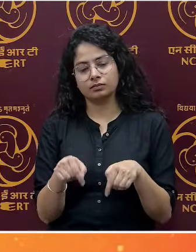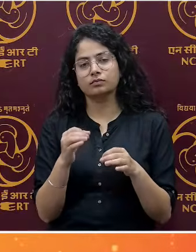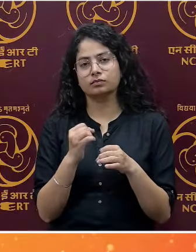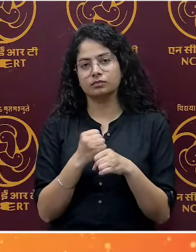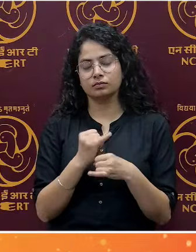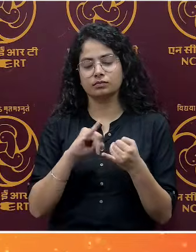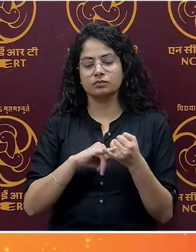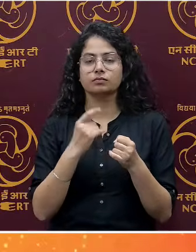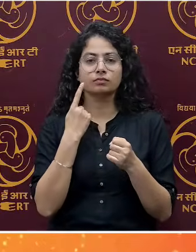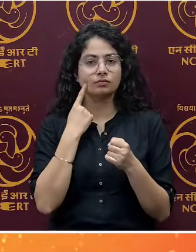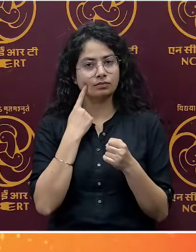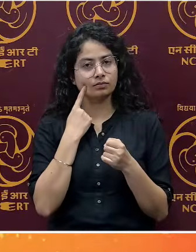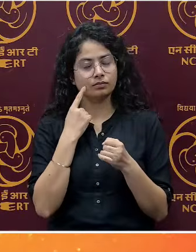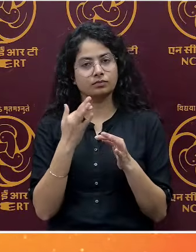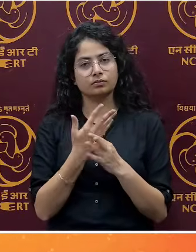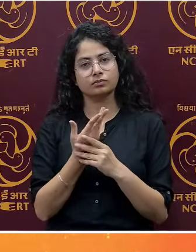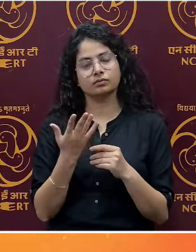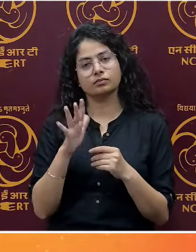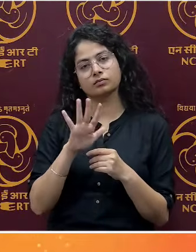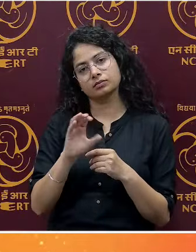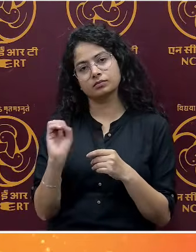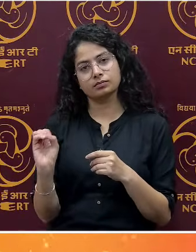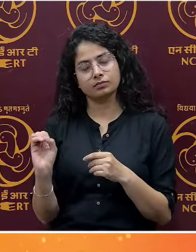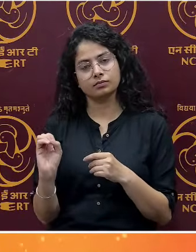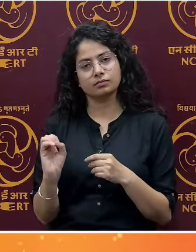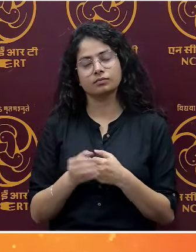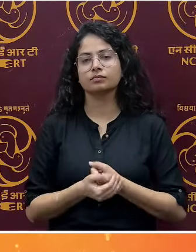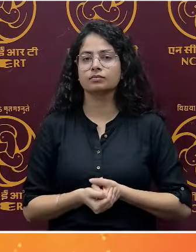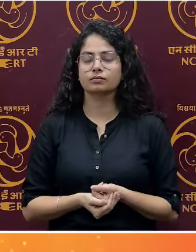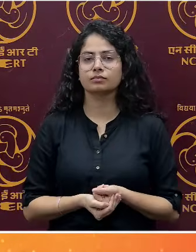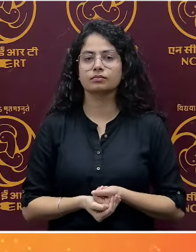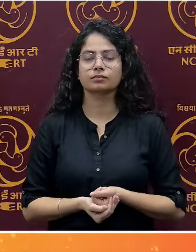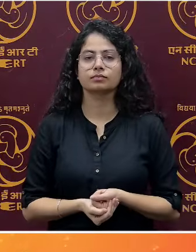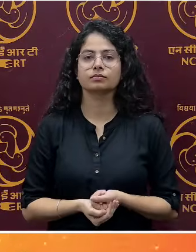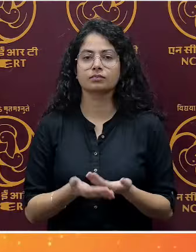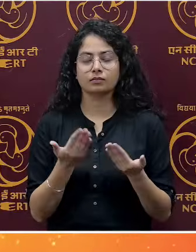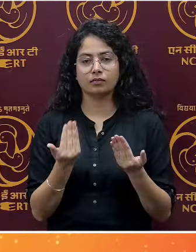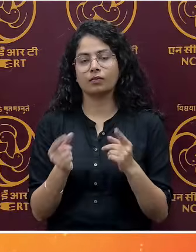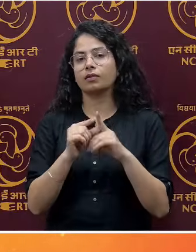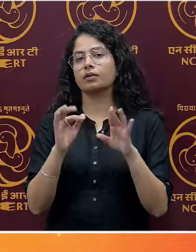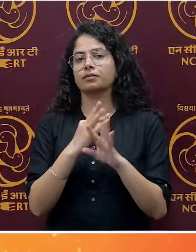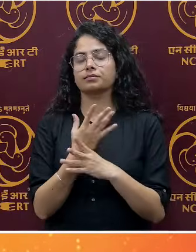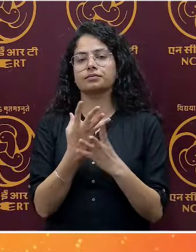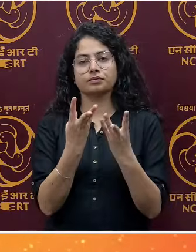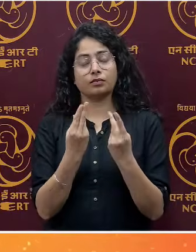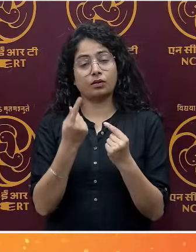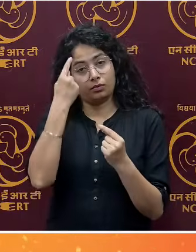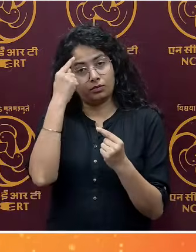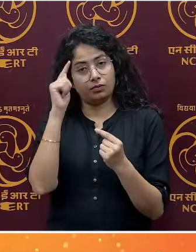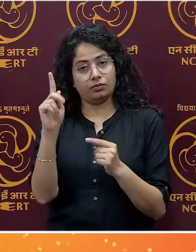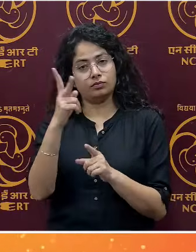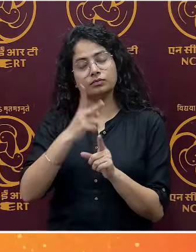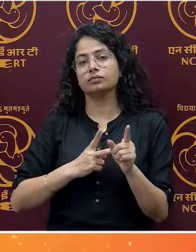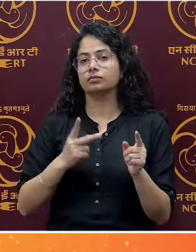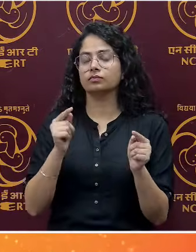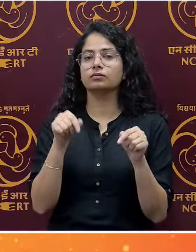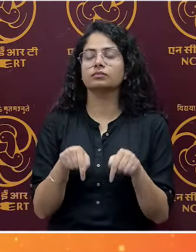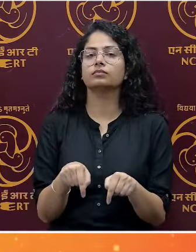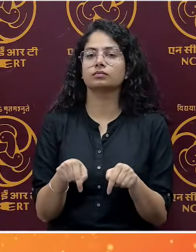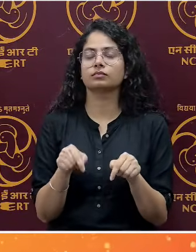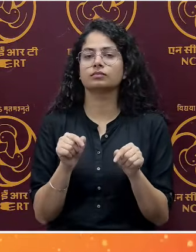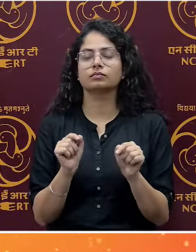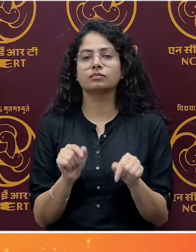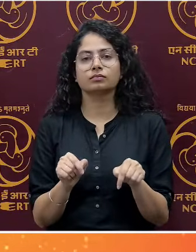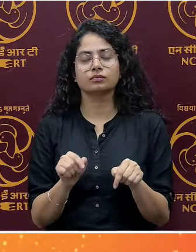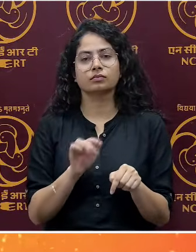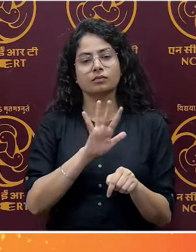simple interest as 50, and now we have to calculate it for 2 years. So now it is going